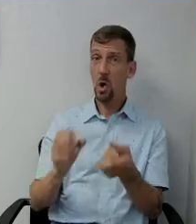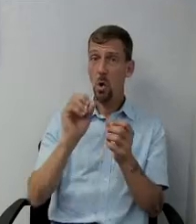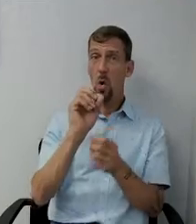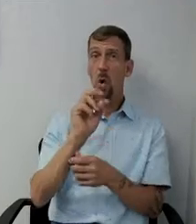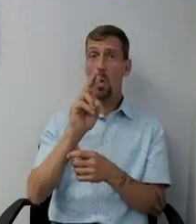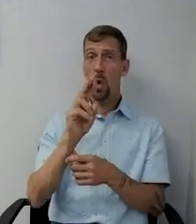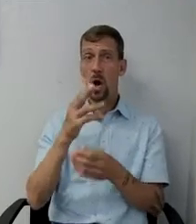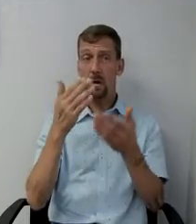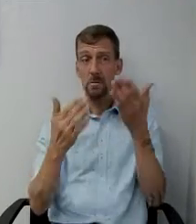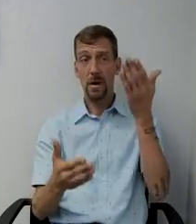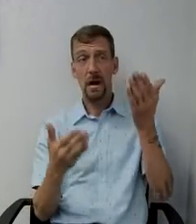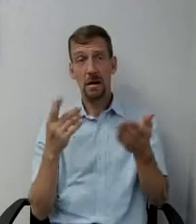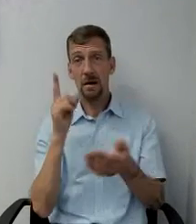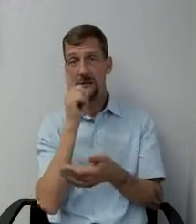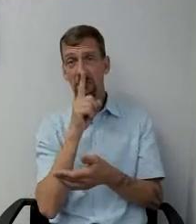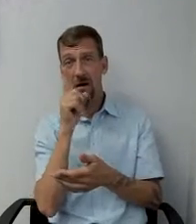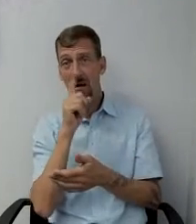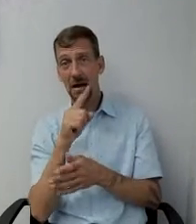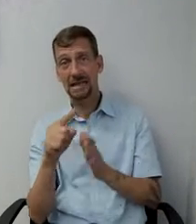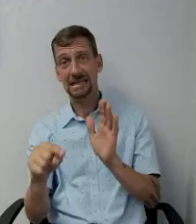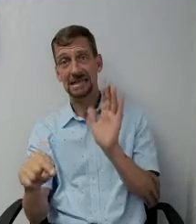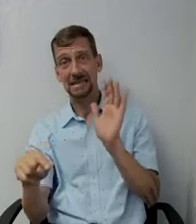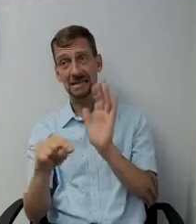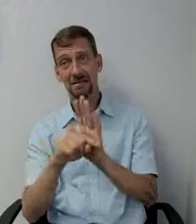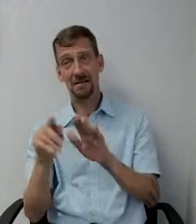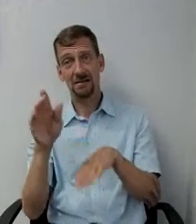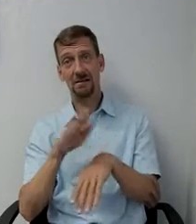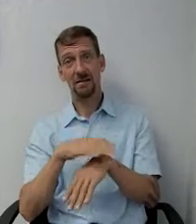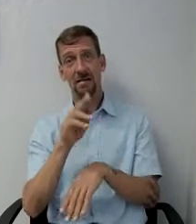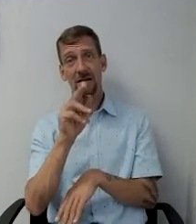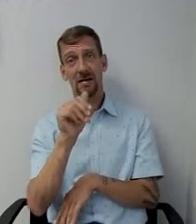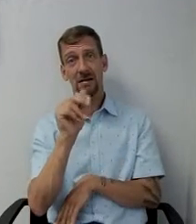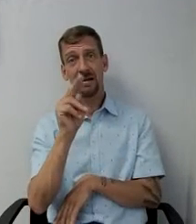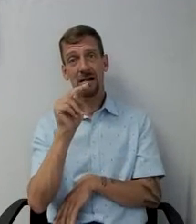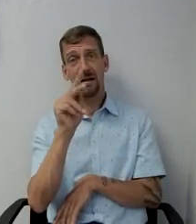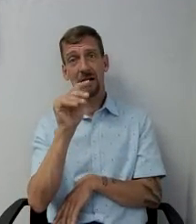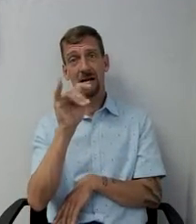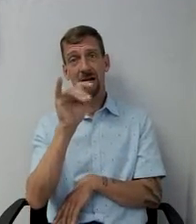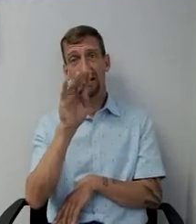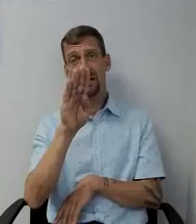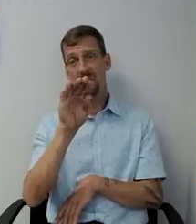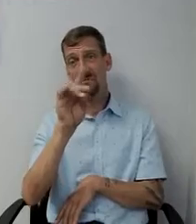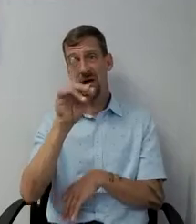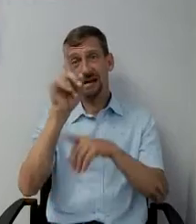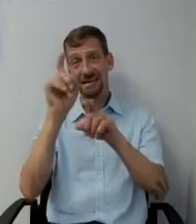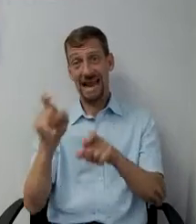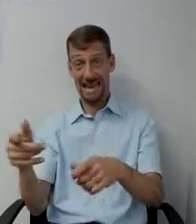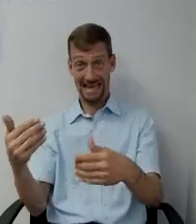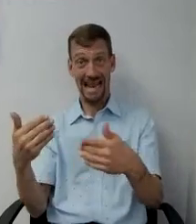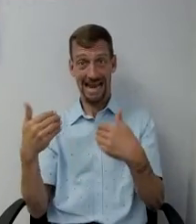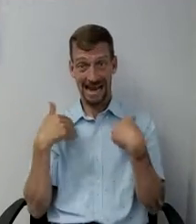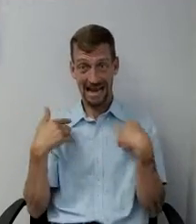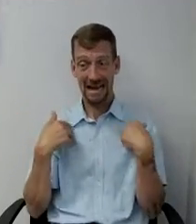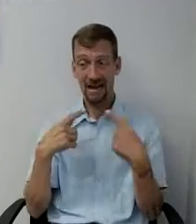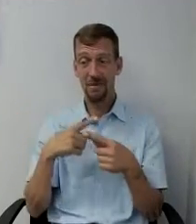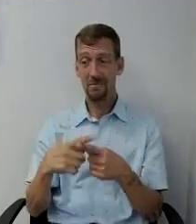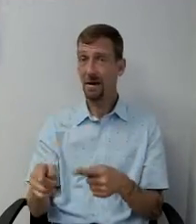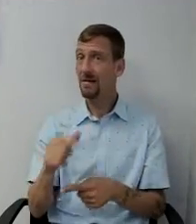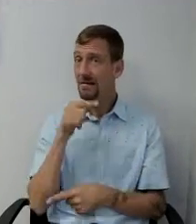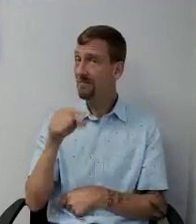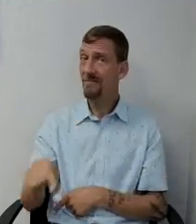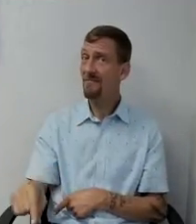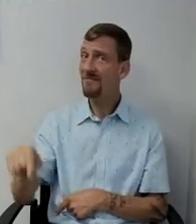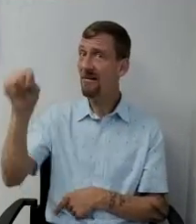Or did we have a false negative on the antibody test, meaning that they do have the antibodies, but it didn't detect